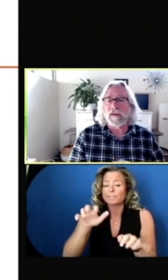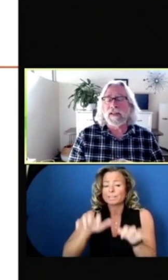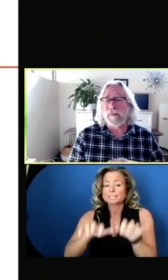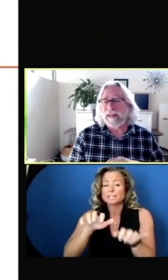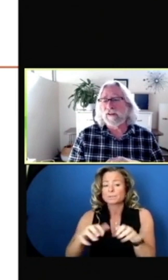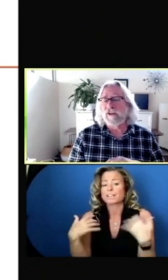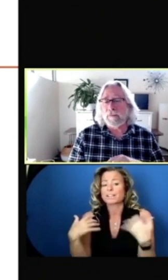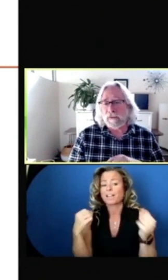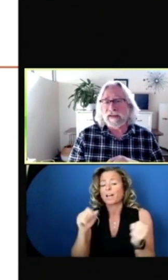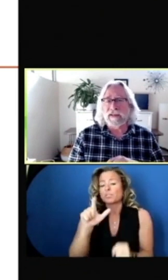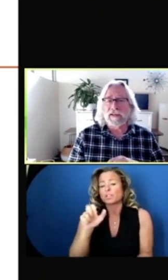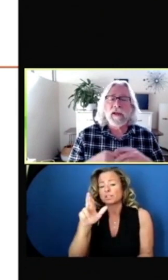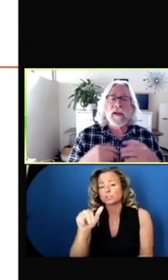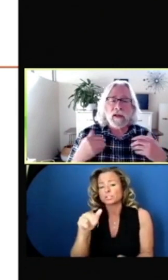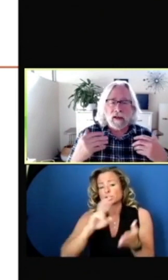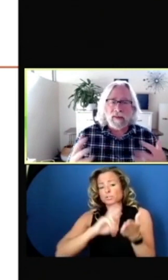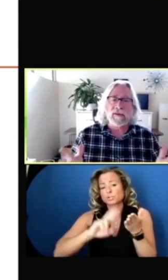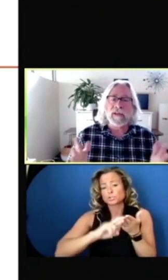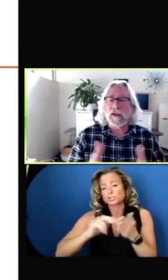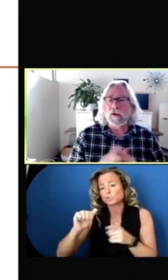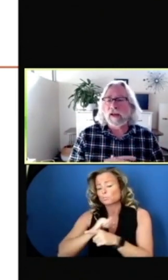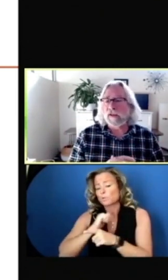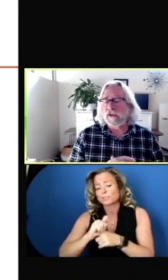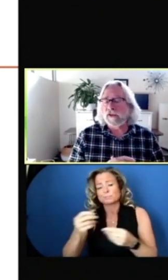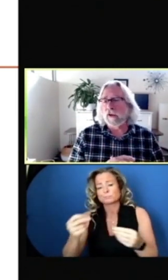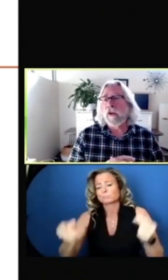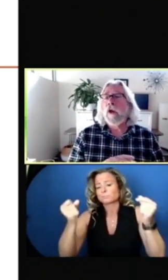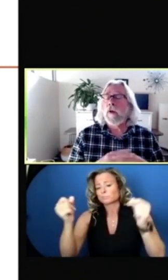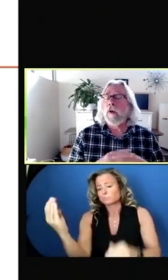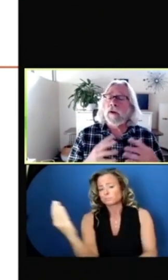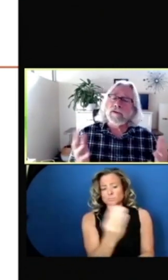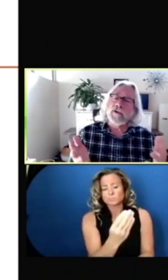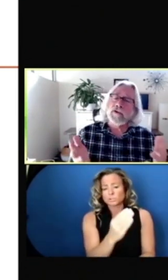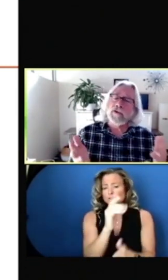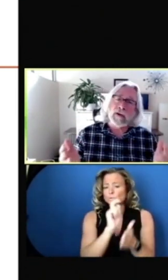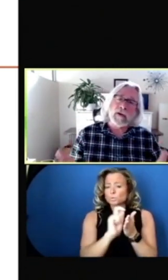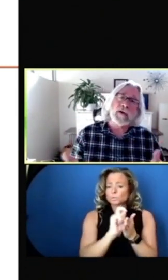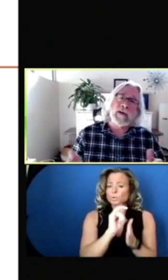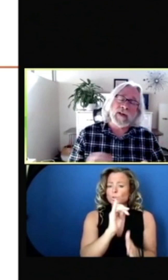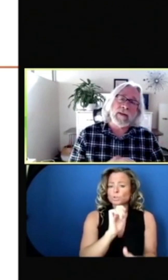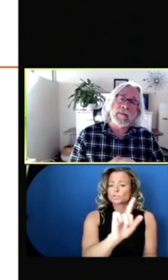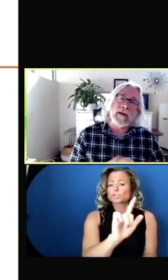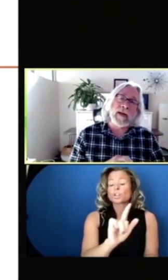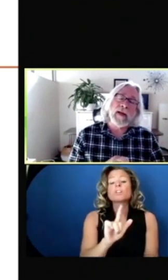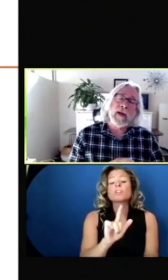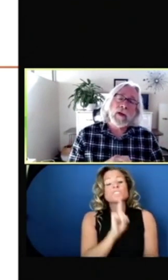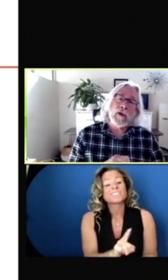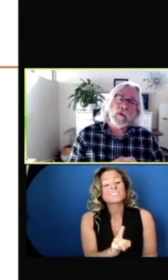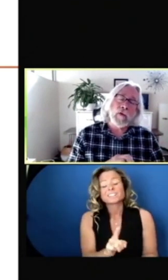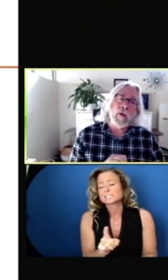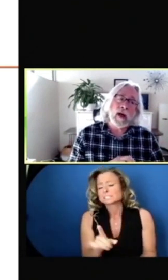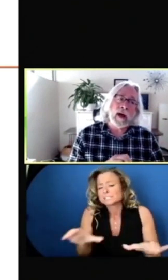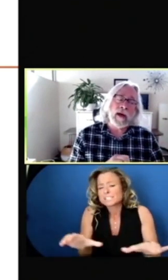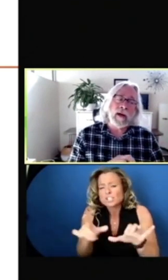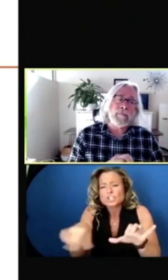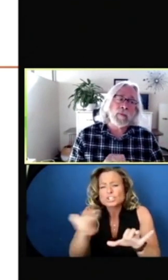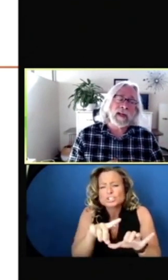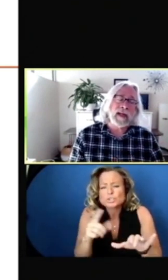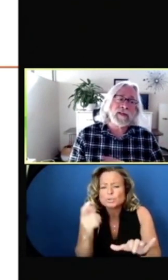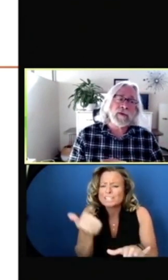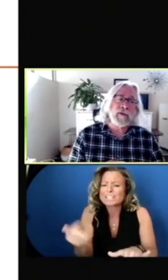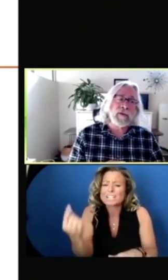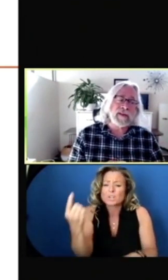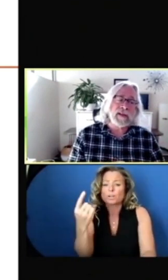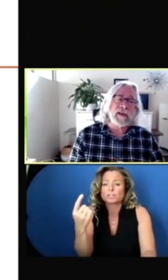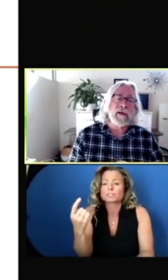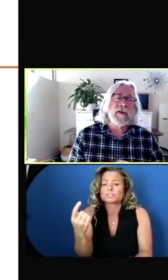health literacy research and practice, that'll take you right to the journal. We would also like to encourage anybody who would